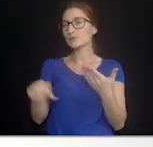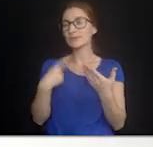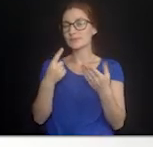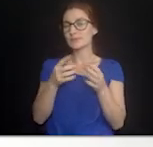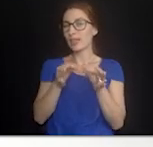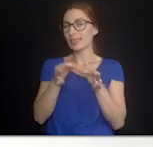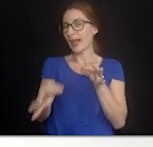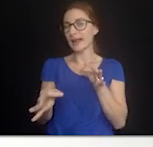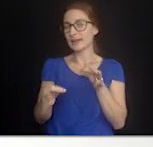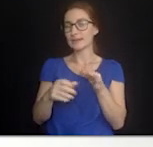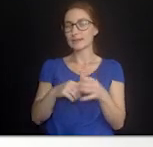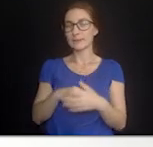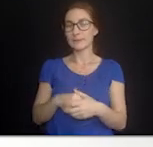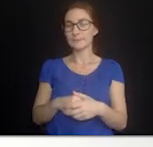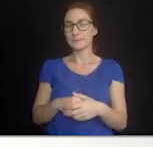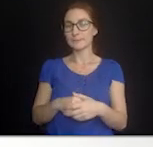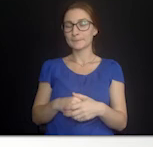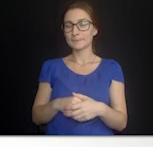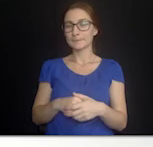on.